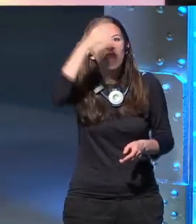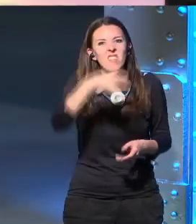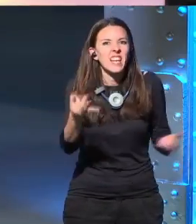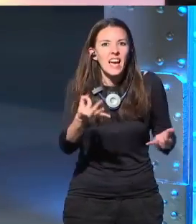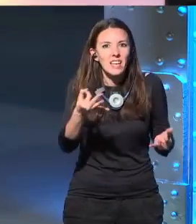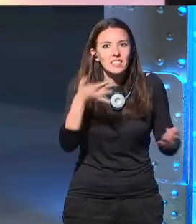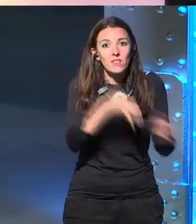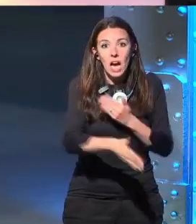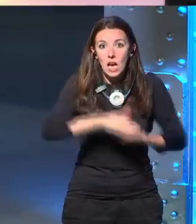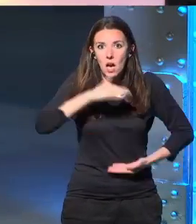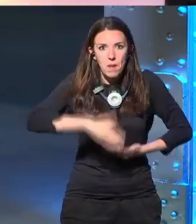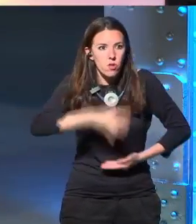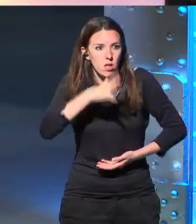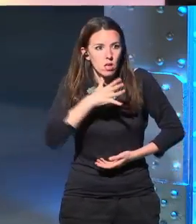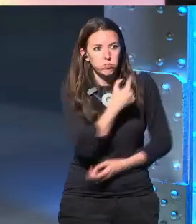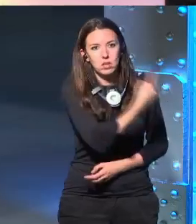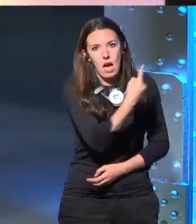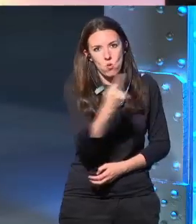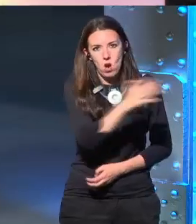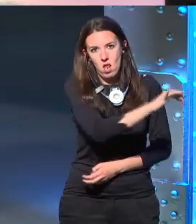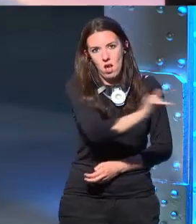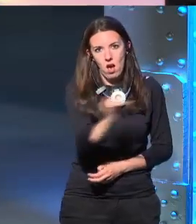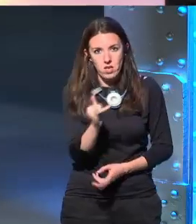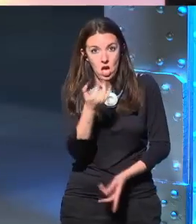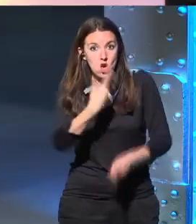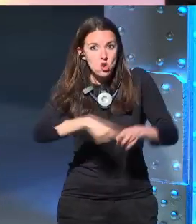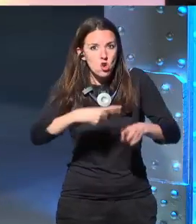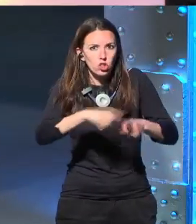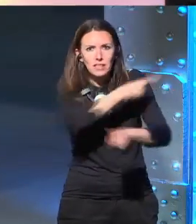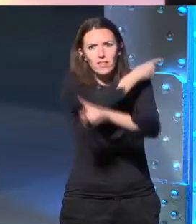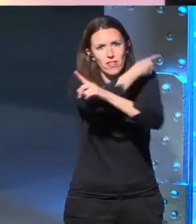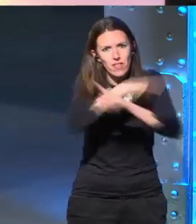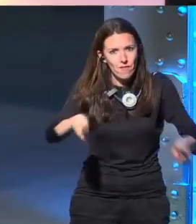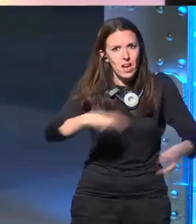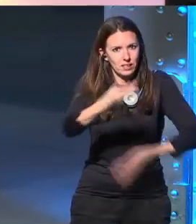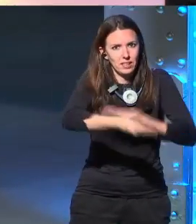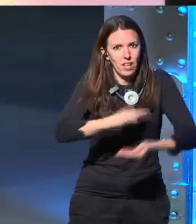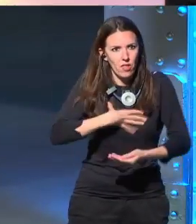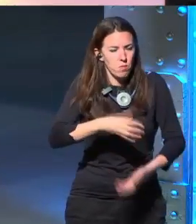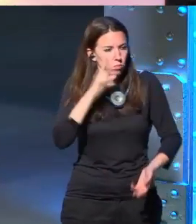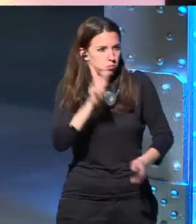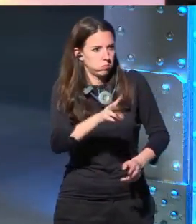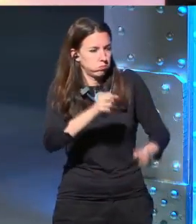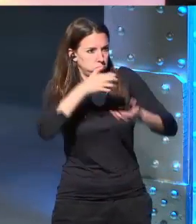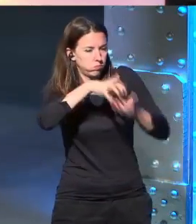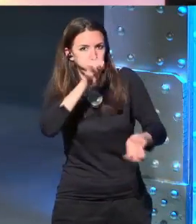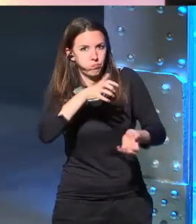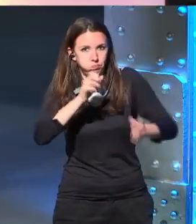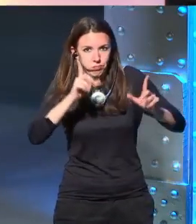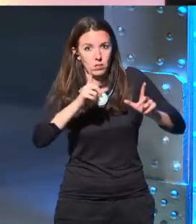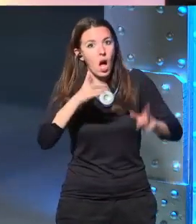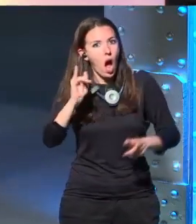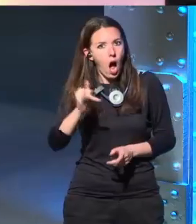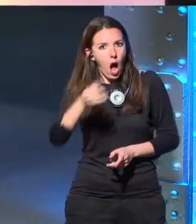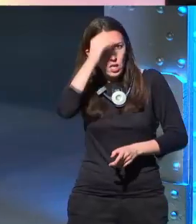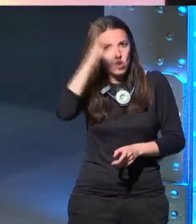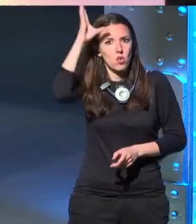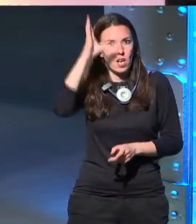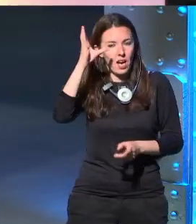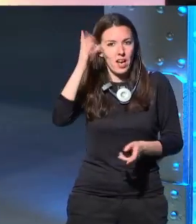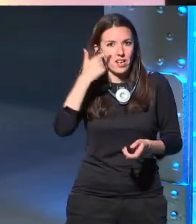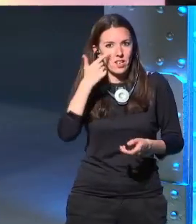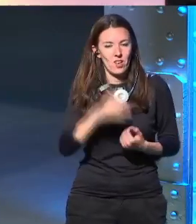that the genius people are the ones that have that capability of doing different things and things that are really worth it. So we have a genius